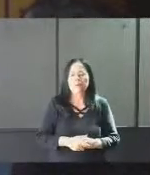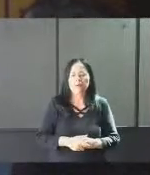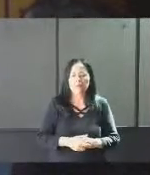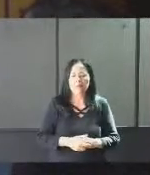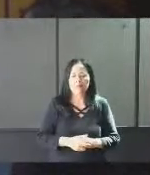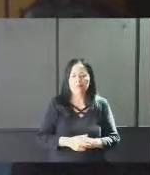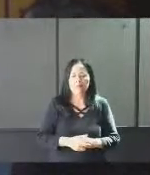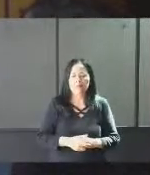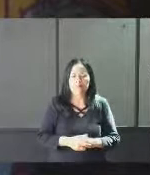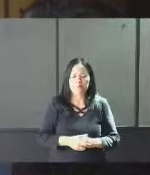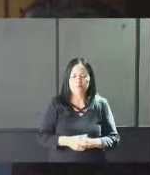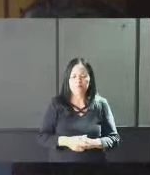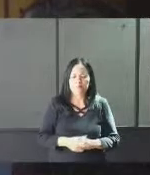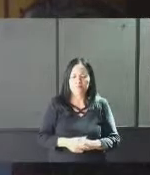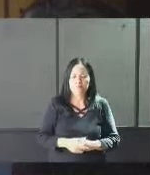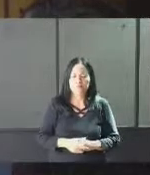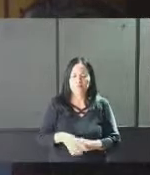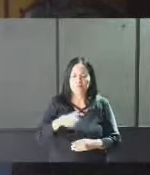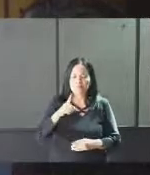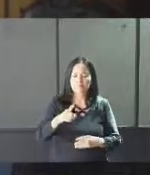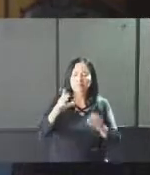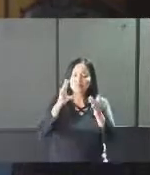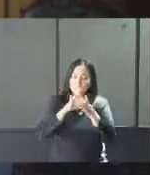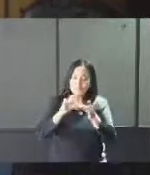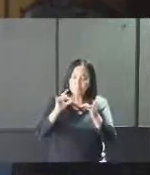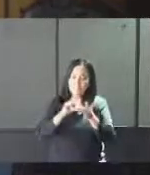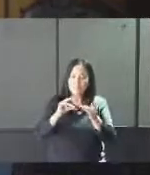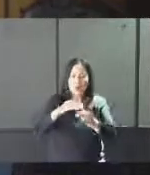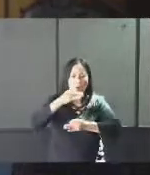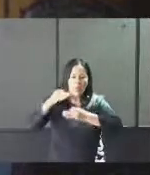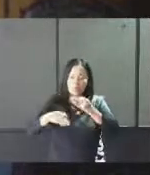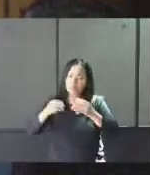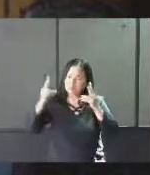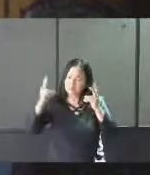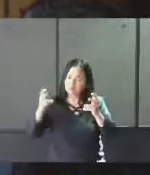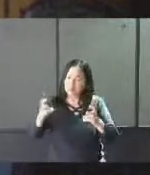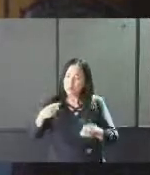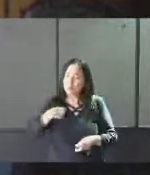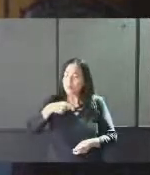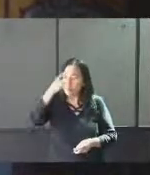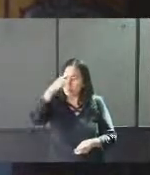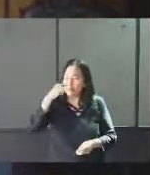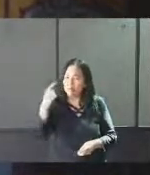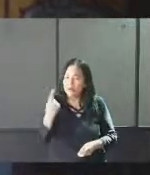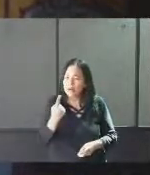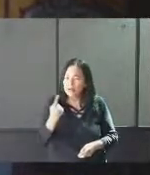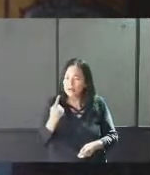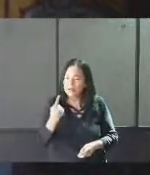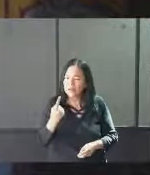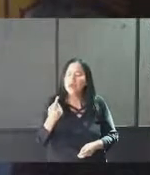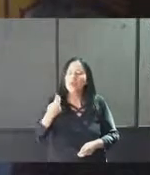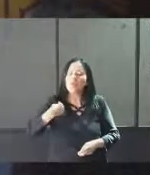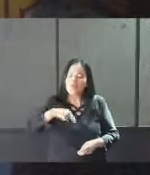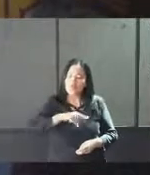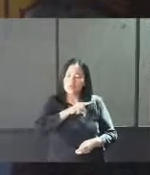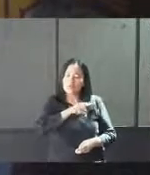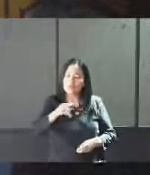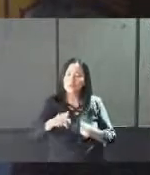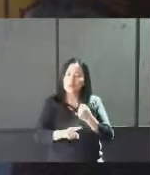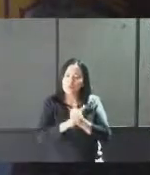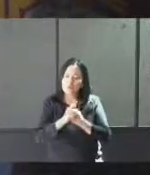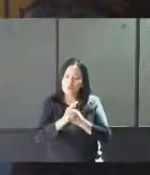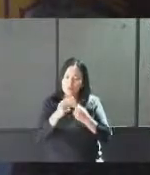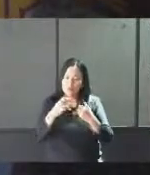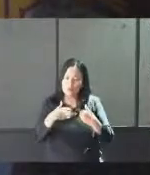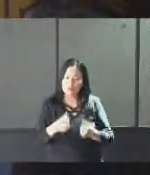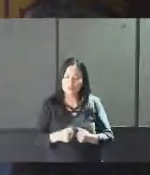multidimensional approach, an interinstitutional and multidisciplinary approach, understanding that only like this we can